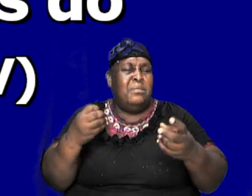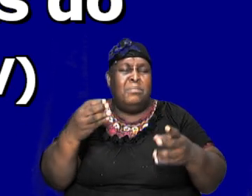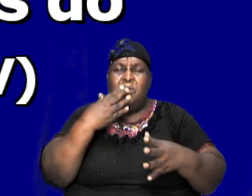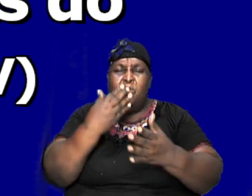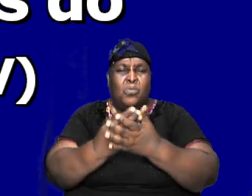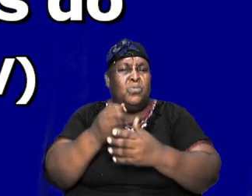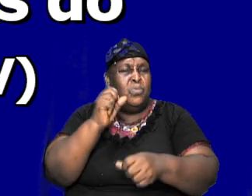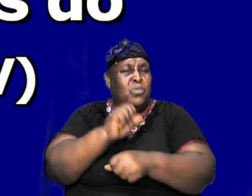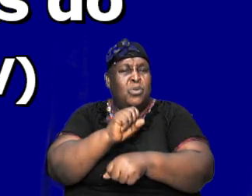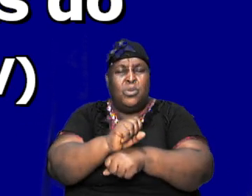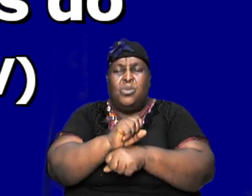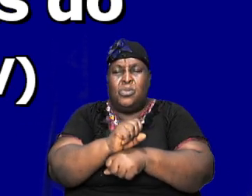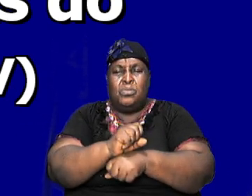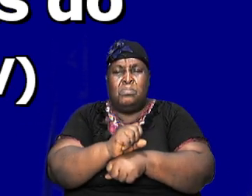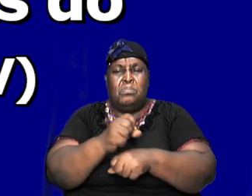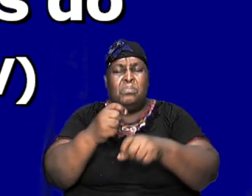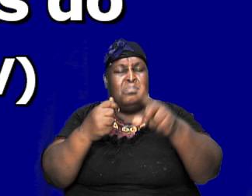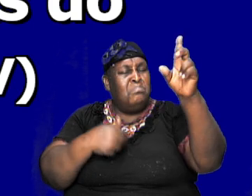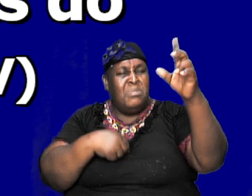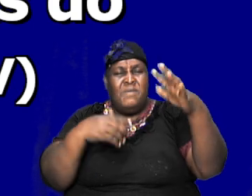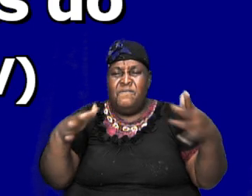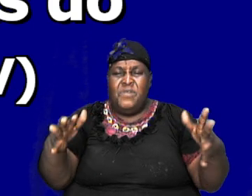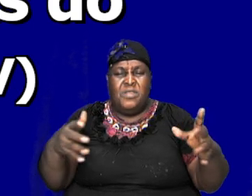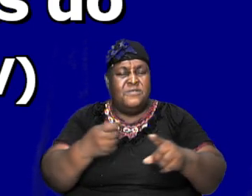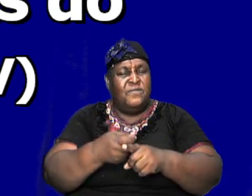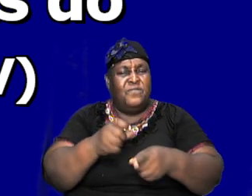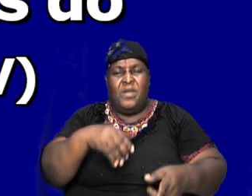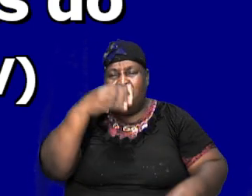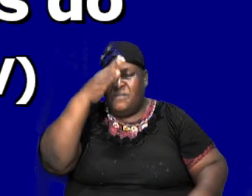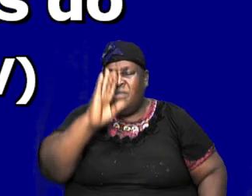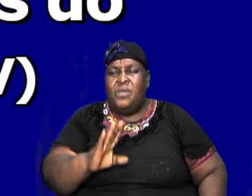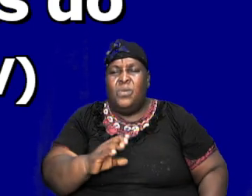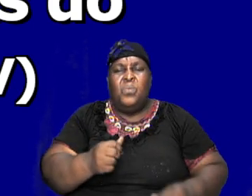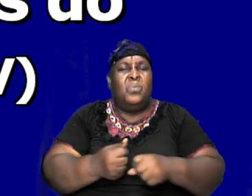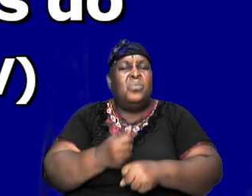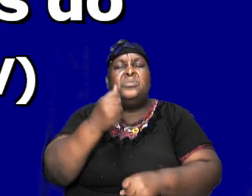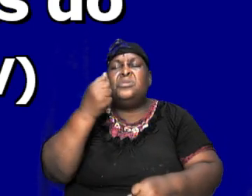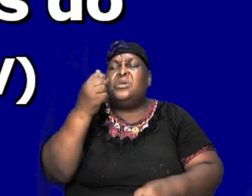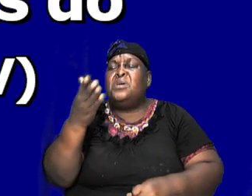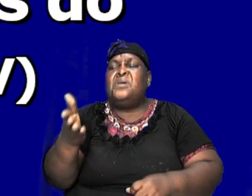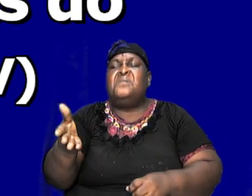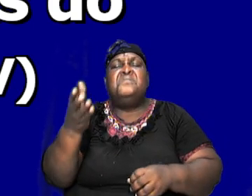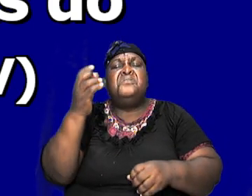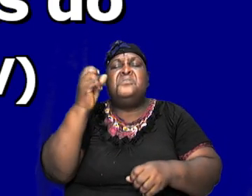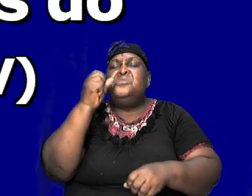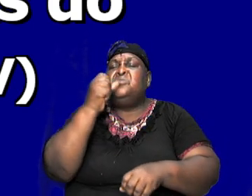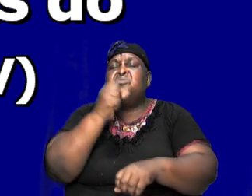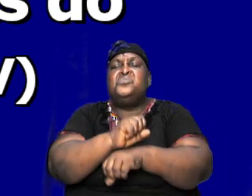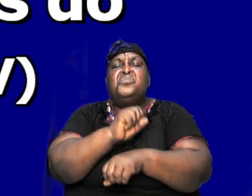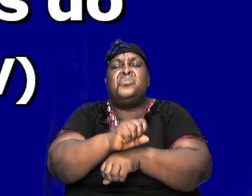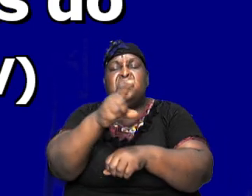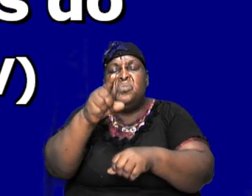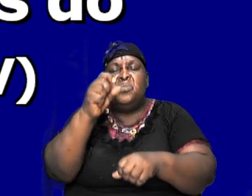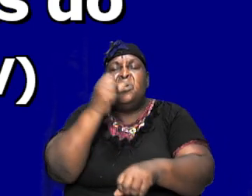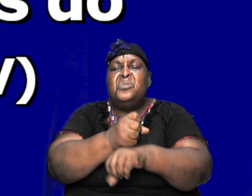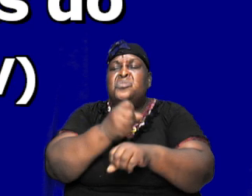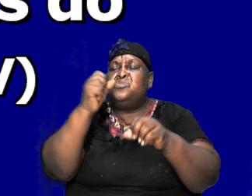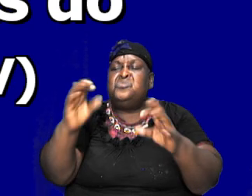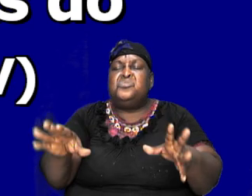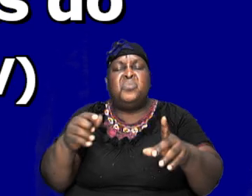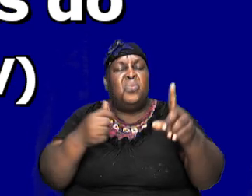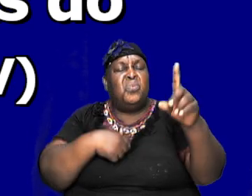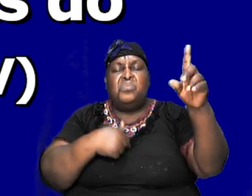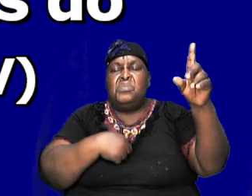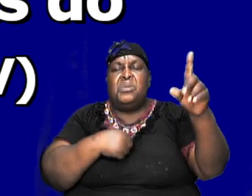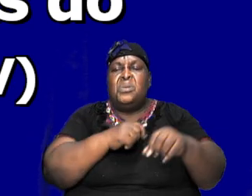Father. For which of these good works are you going to stone me? These works was saying that I was God. When